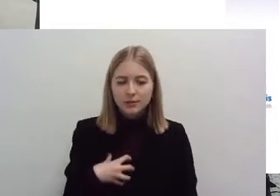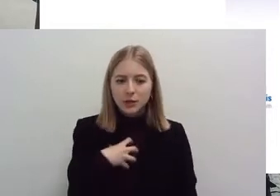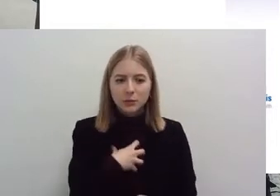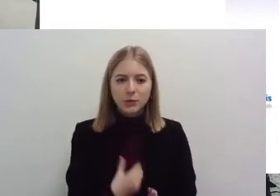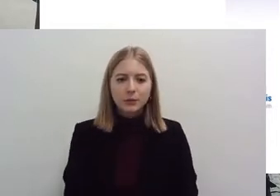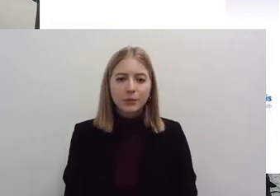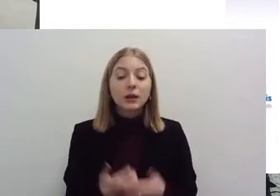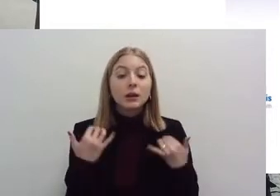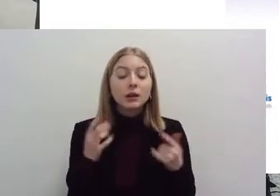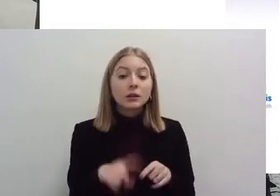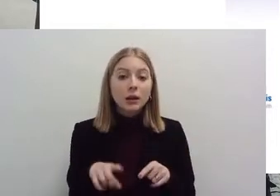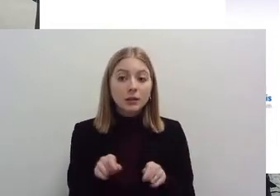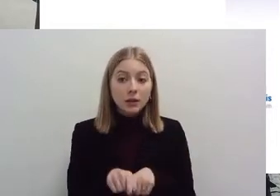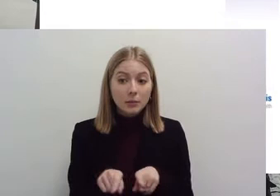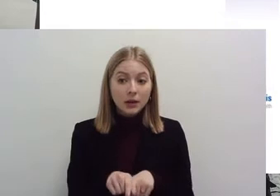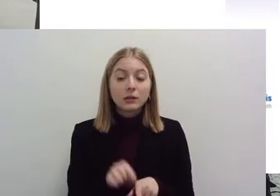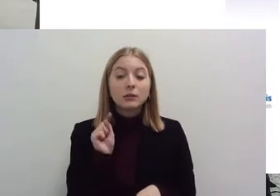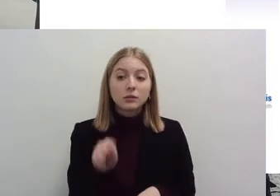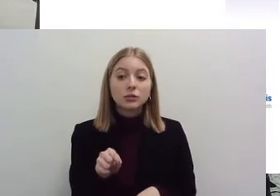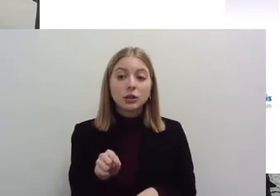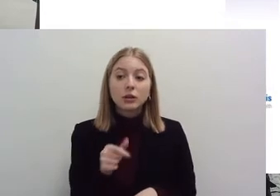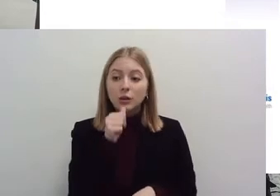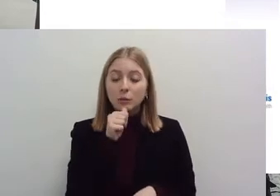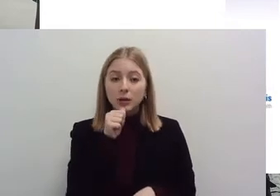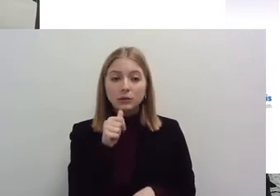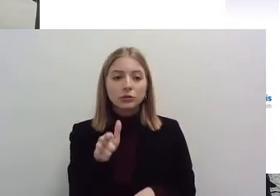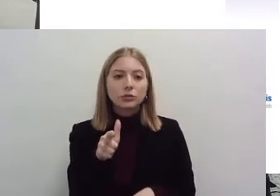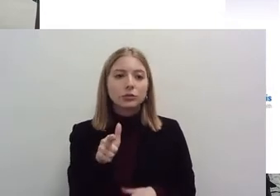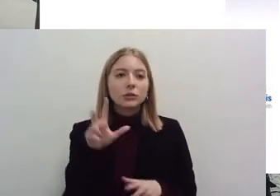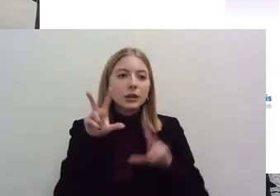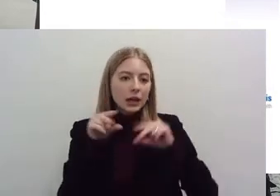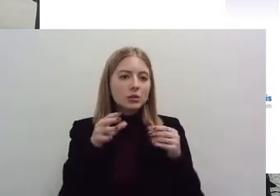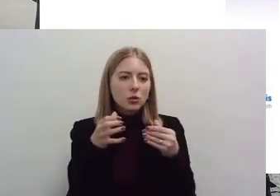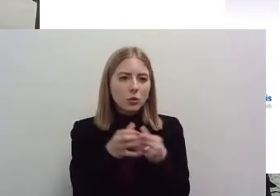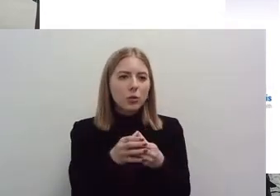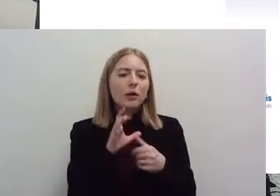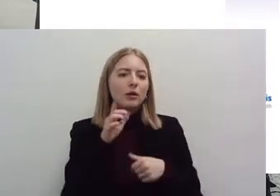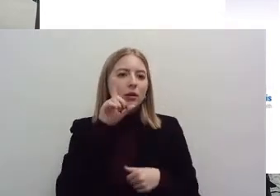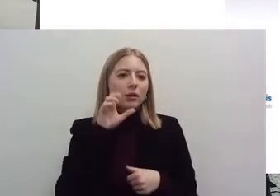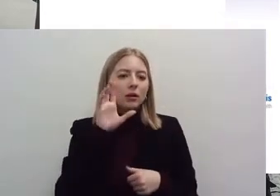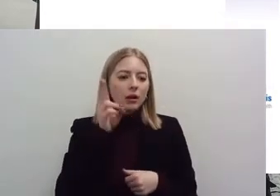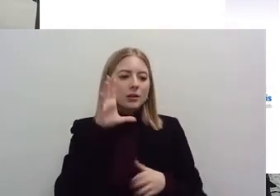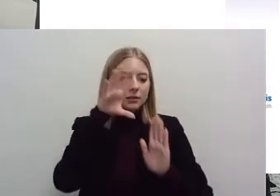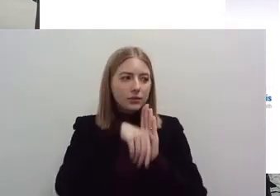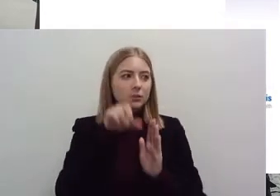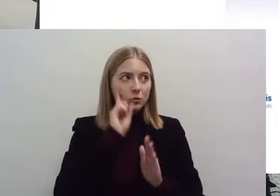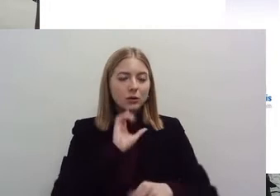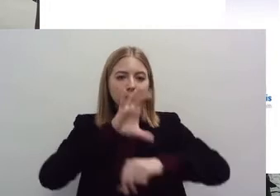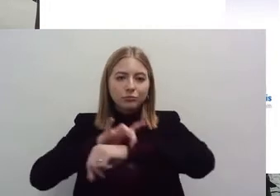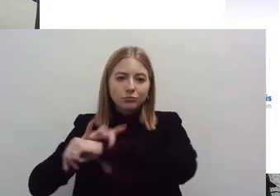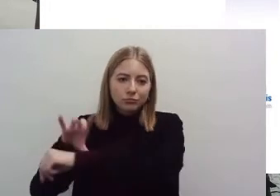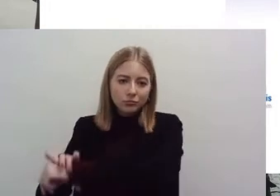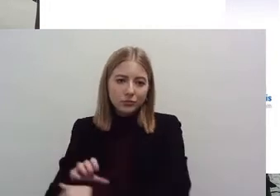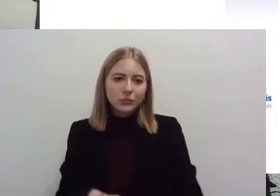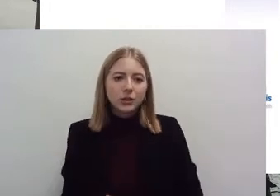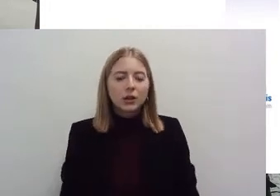new parents. And all of the Nordic countries also offer substantial parental leave. So there's